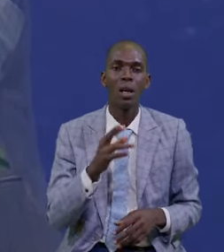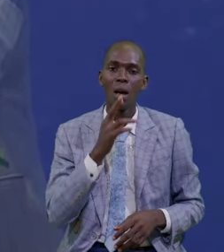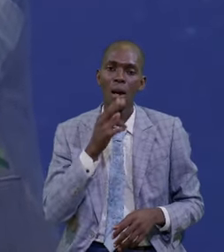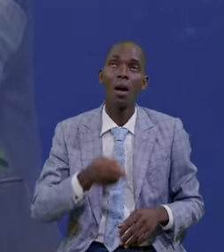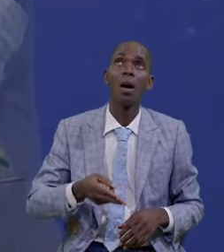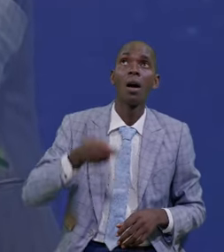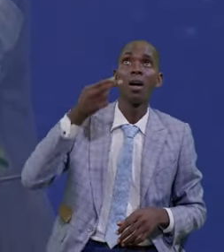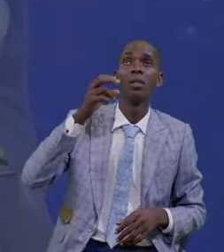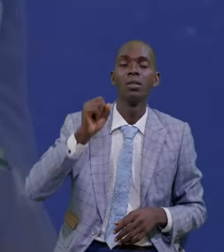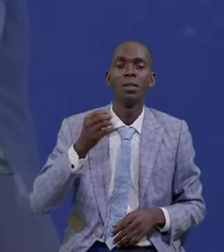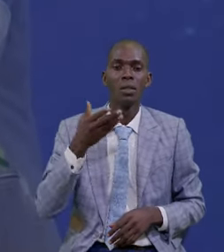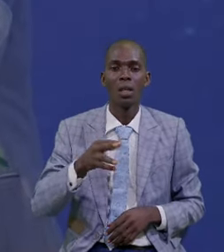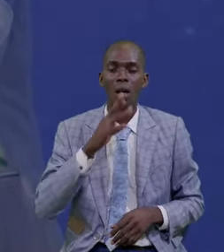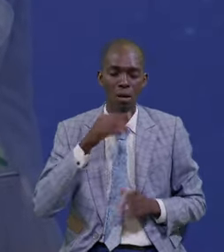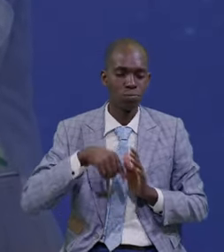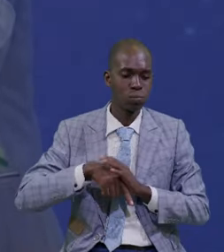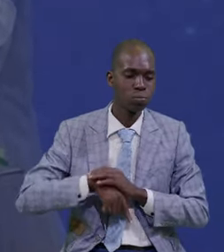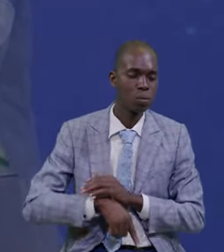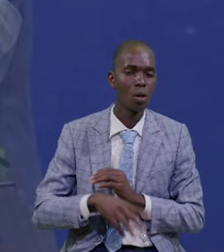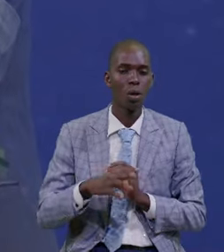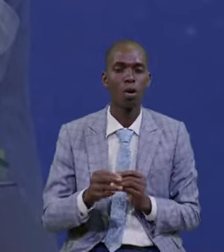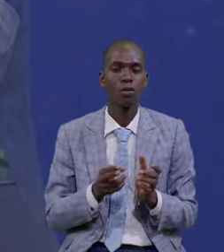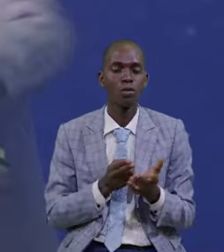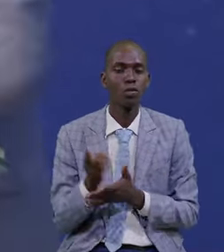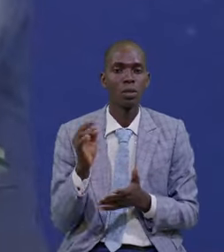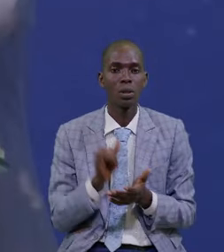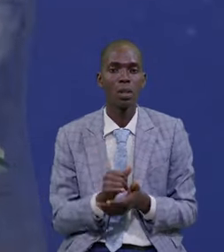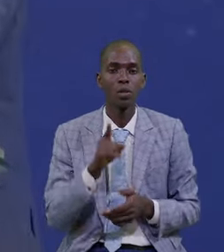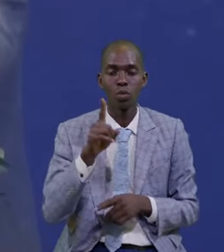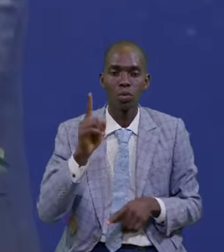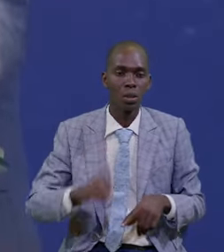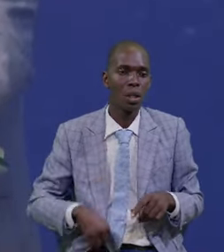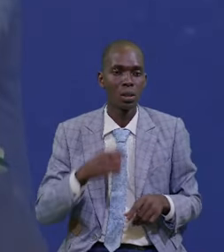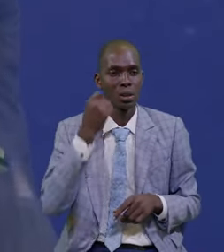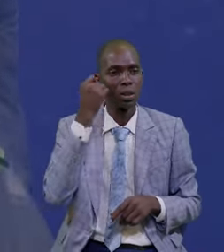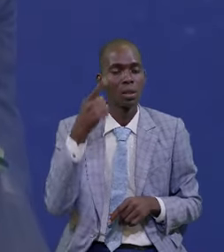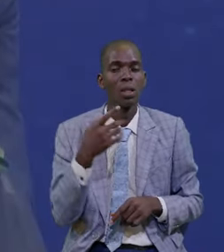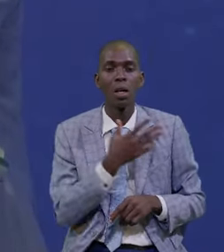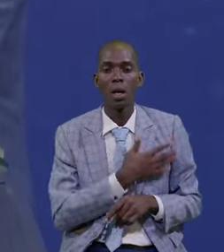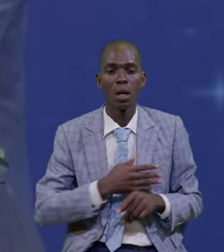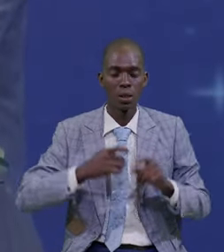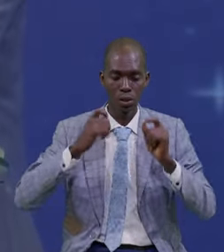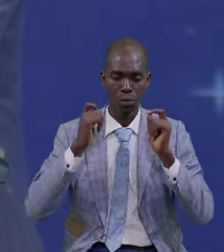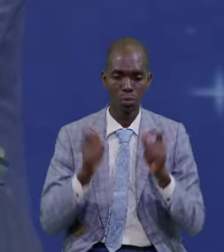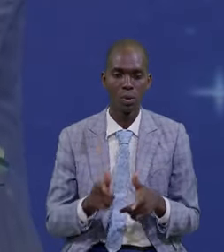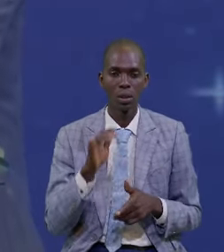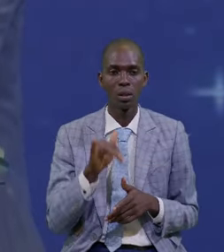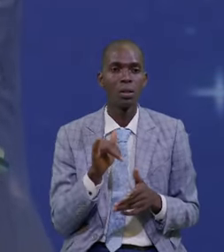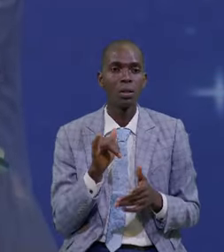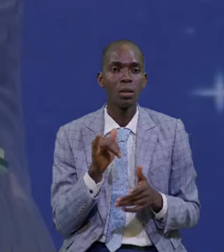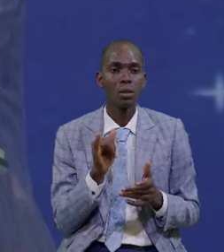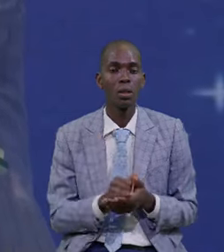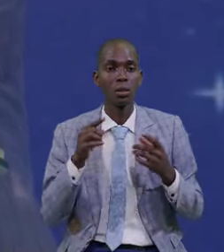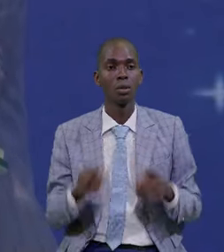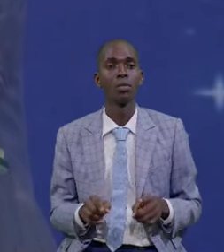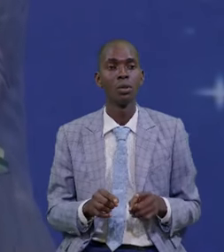are depths of truth that you cannot bear. And immediately that is coming, you